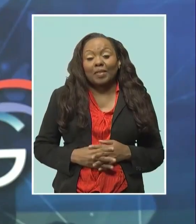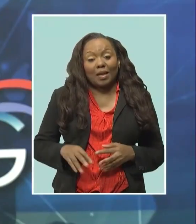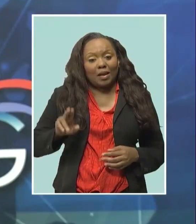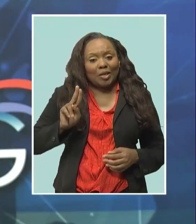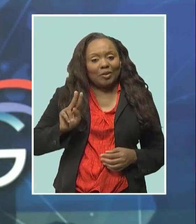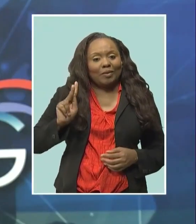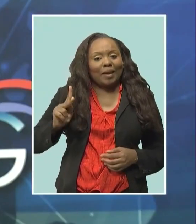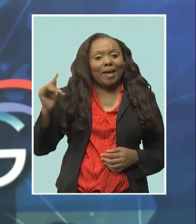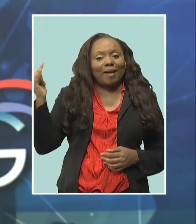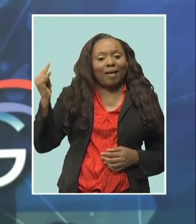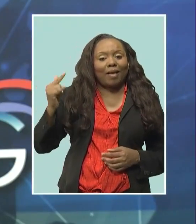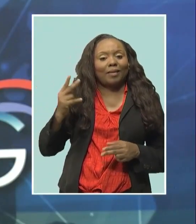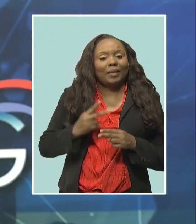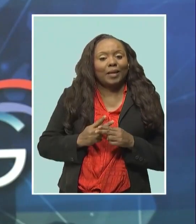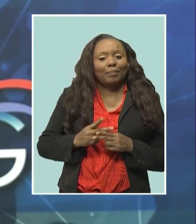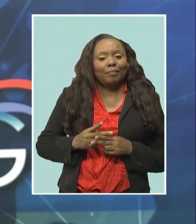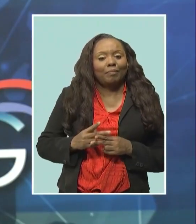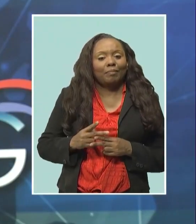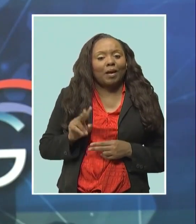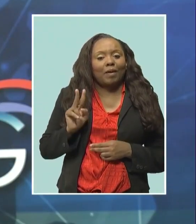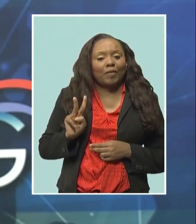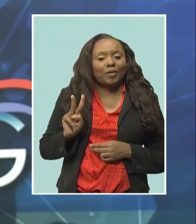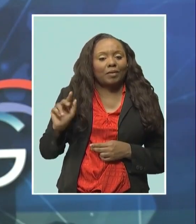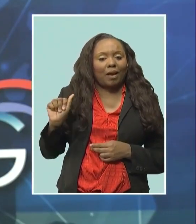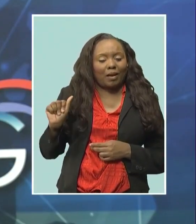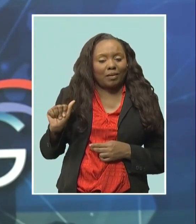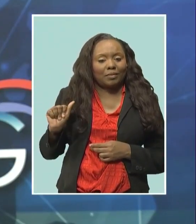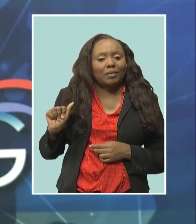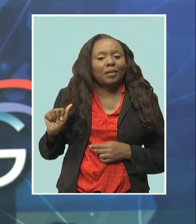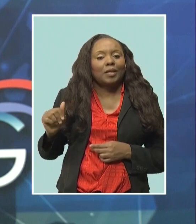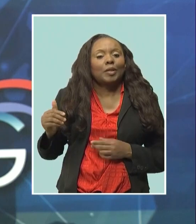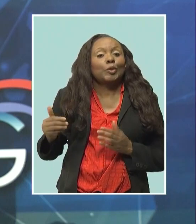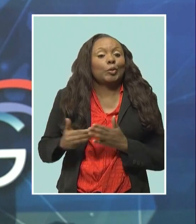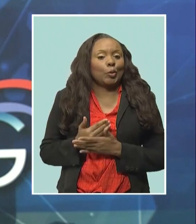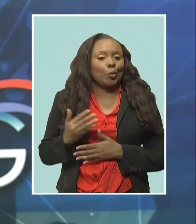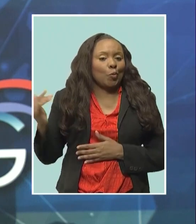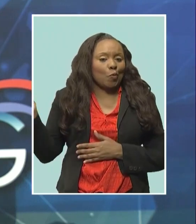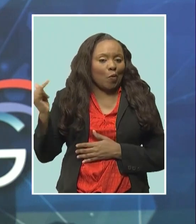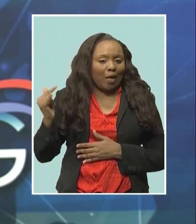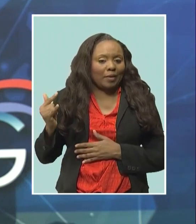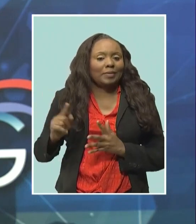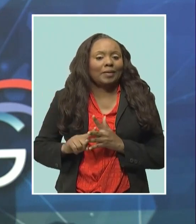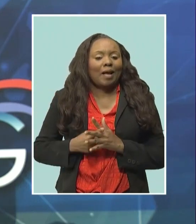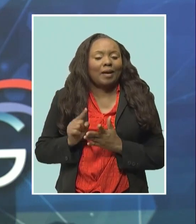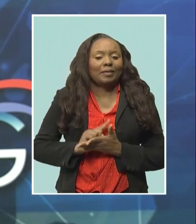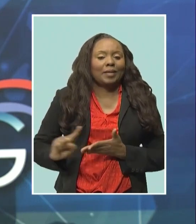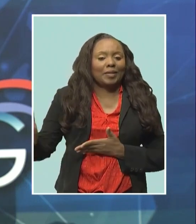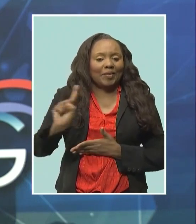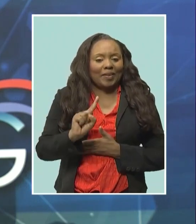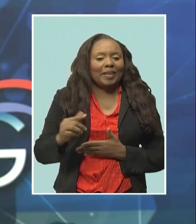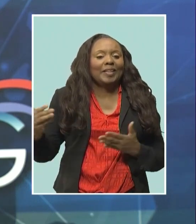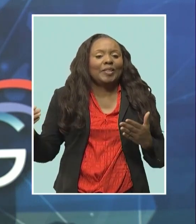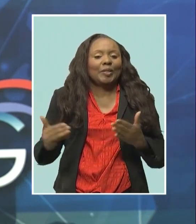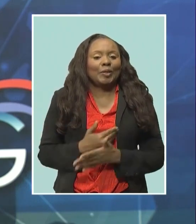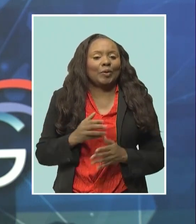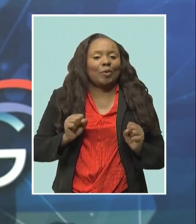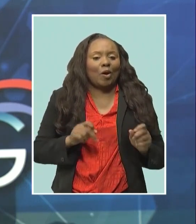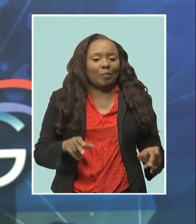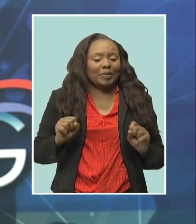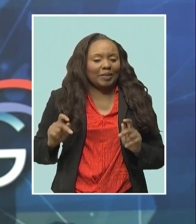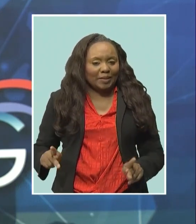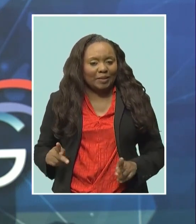UK carrier Virgin Atlantic's new inter-island flights are set to begin next week, providing more opportunities for intra-regional